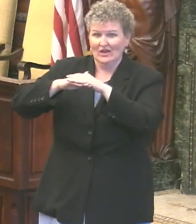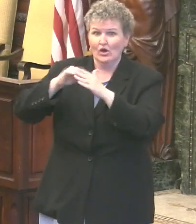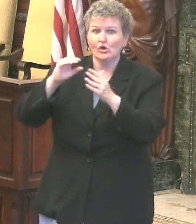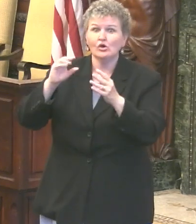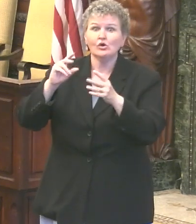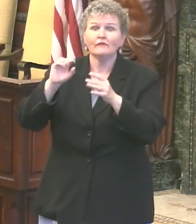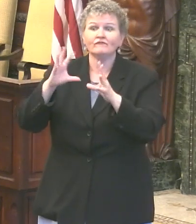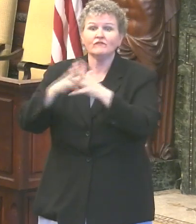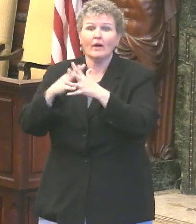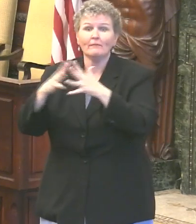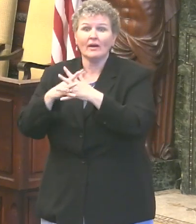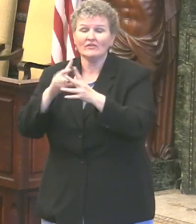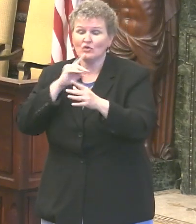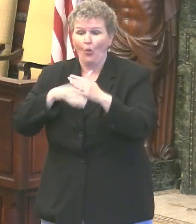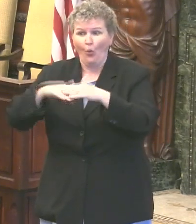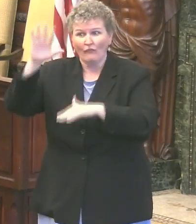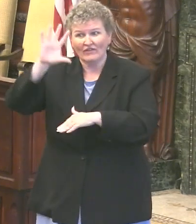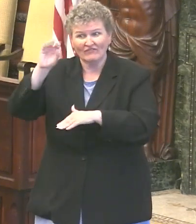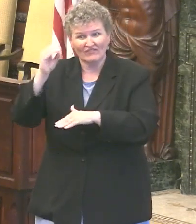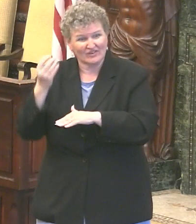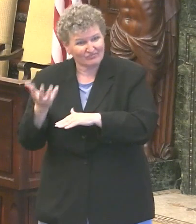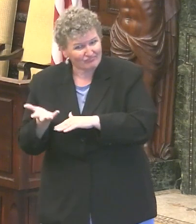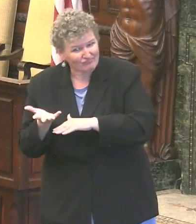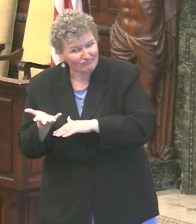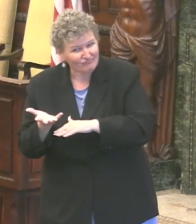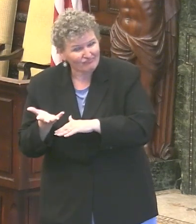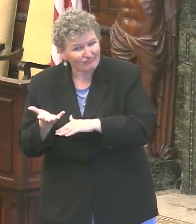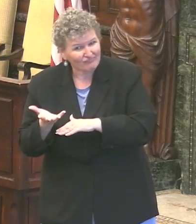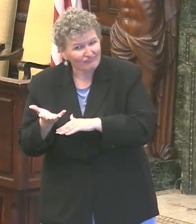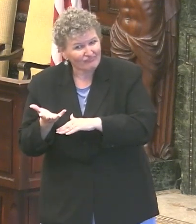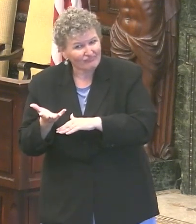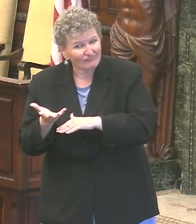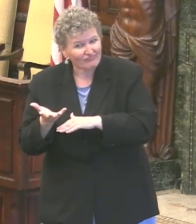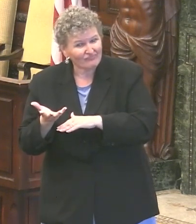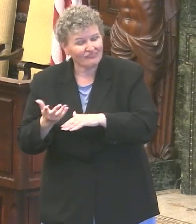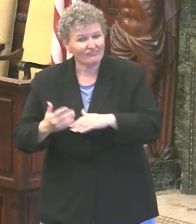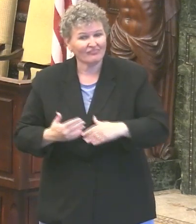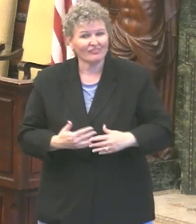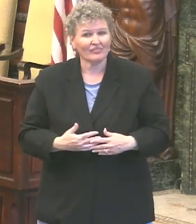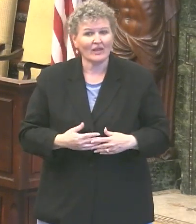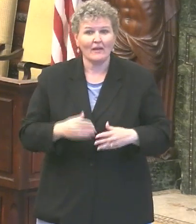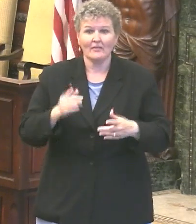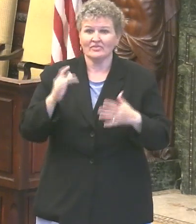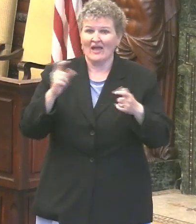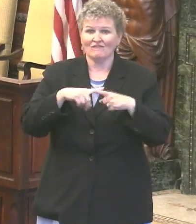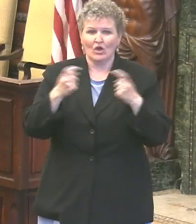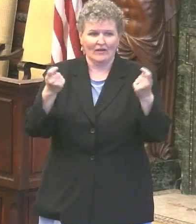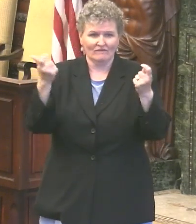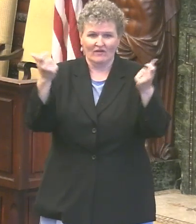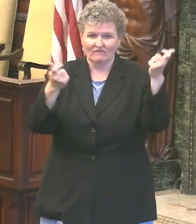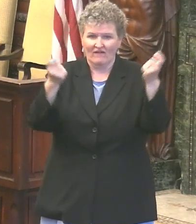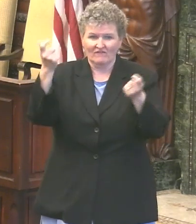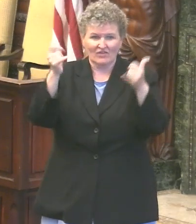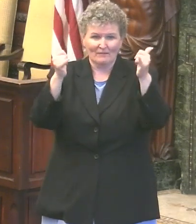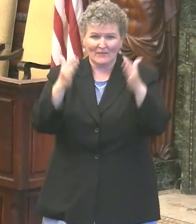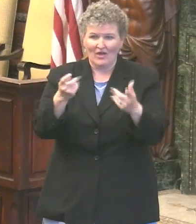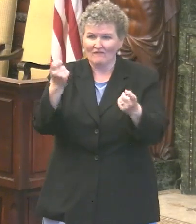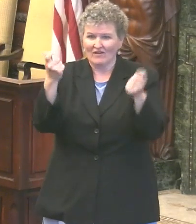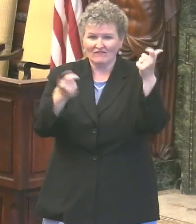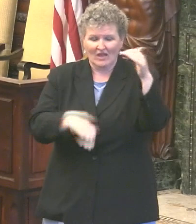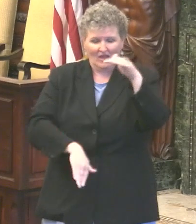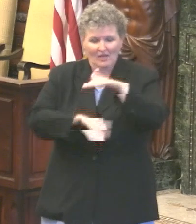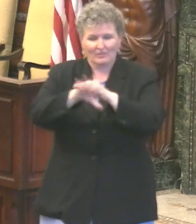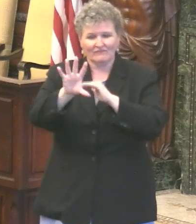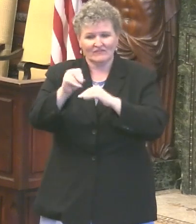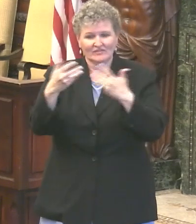more than 50. So if they were to do that, they might have to have a smaller roster if they wanted to do that. Now, again, I want to emphasize,